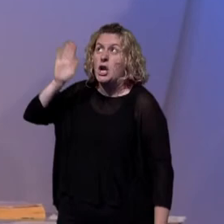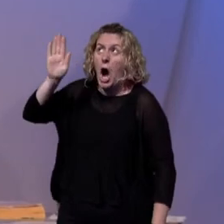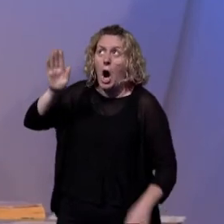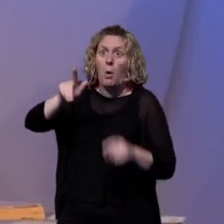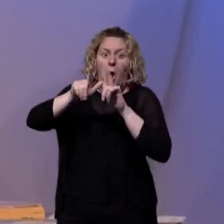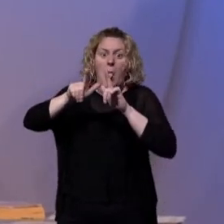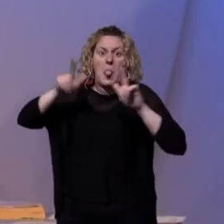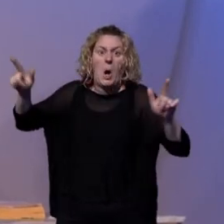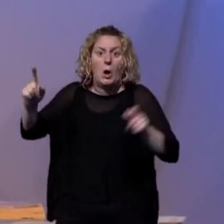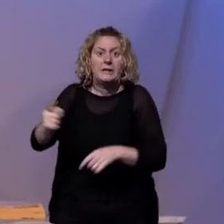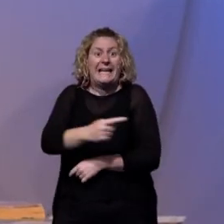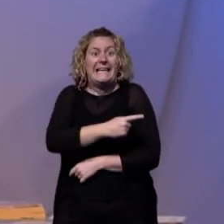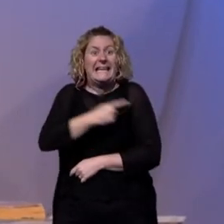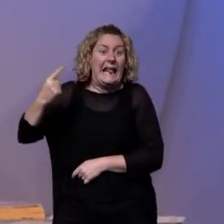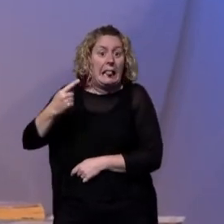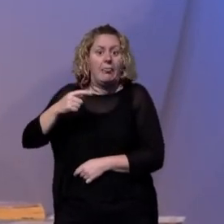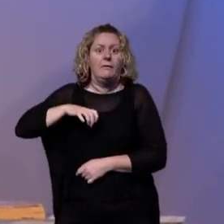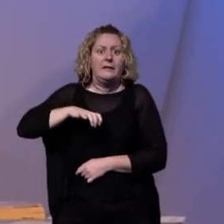Kill the spider.